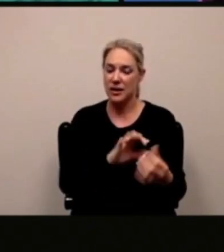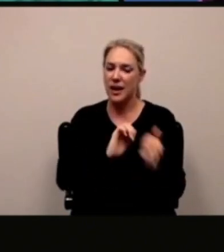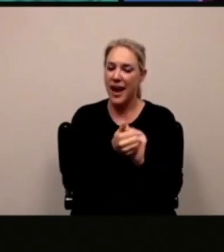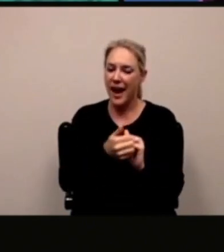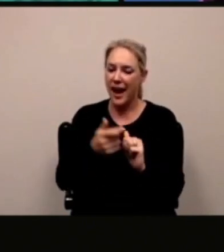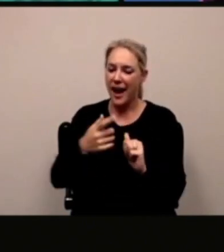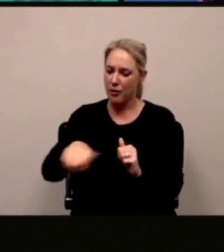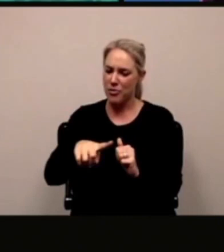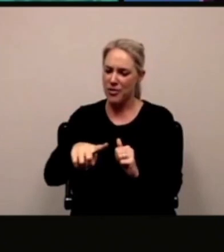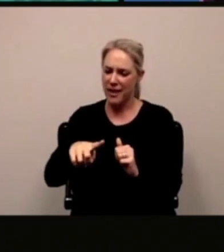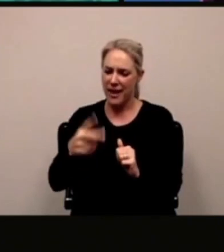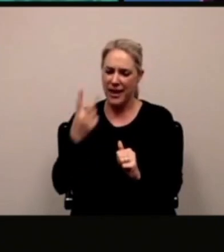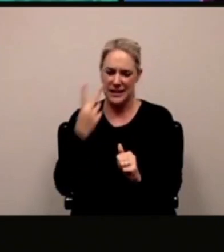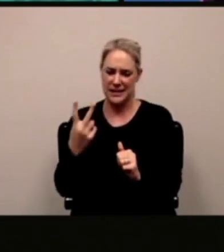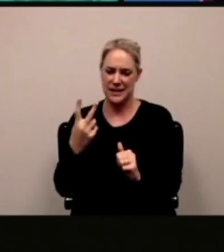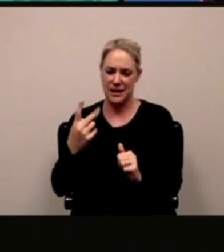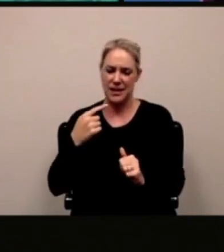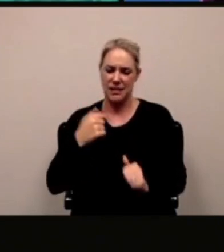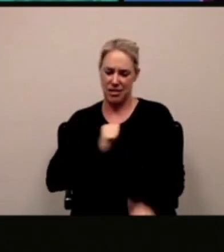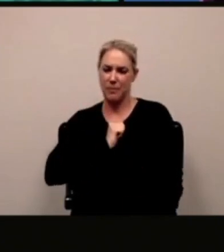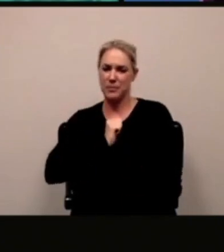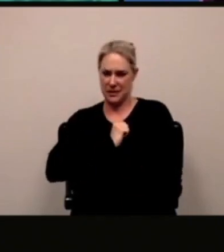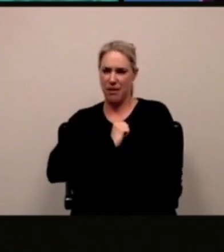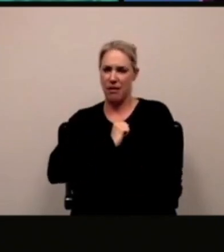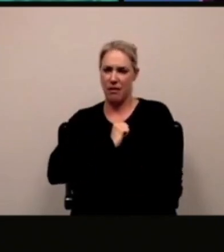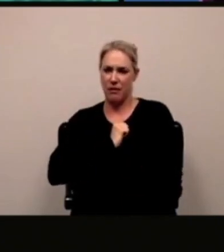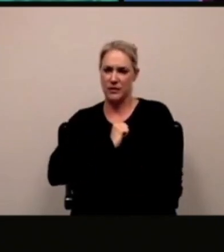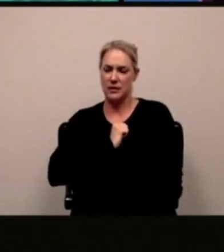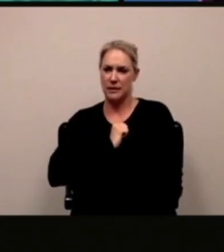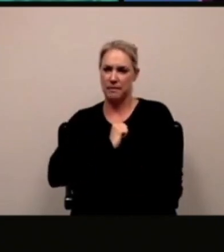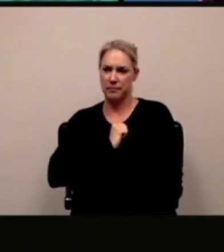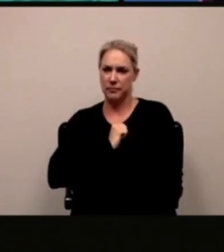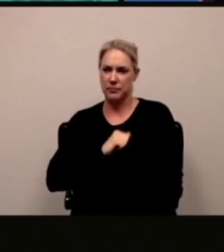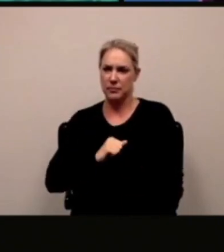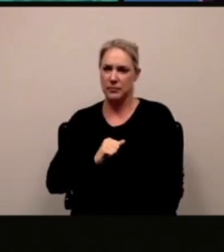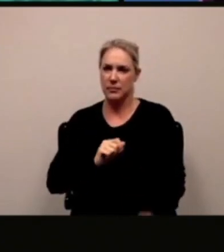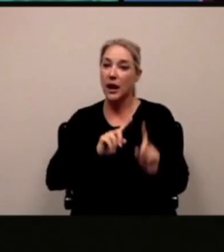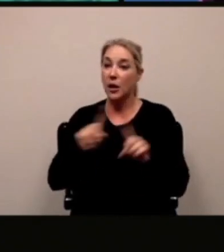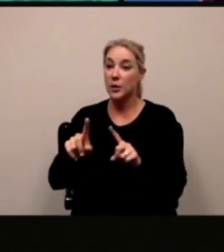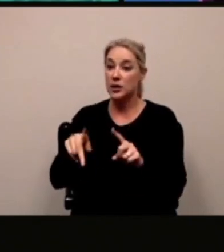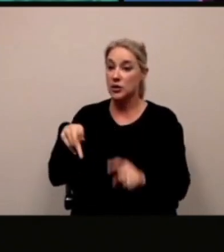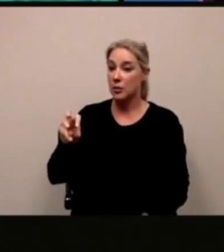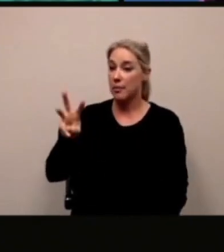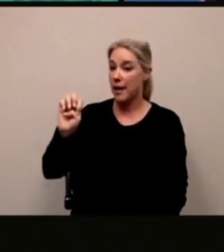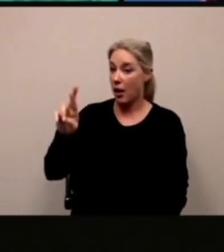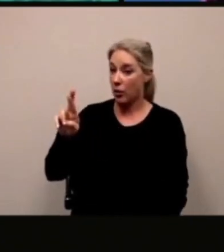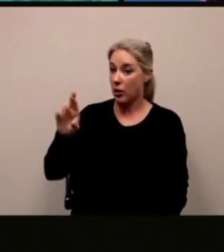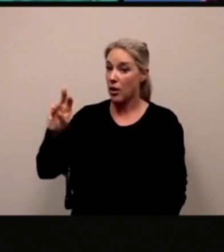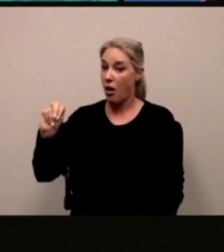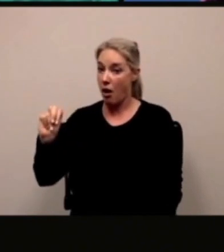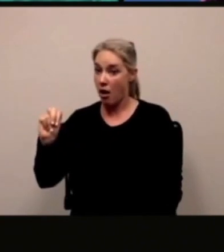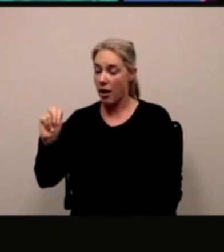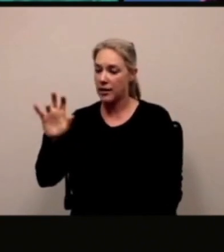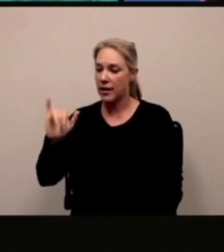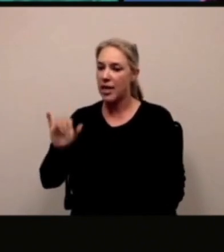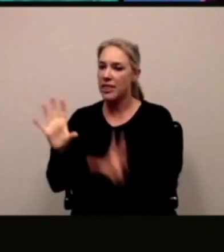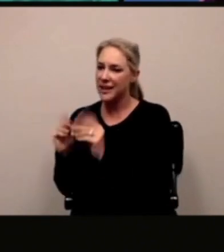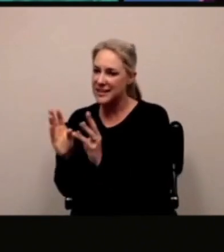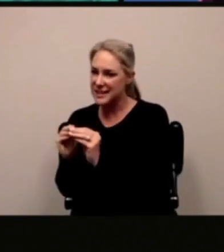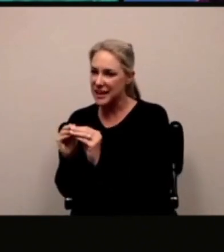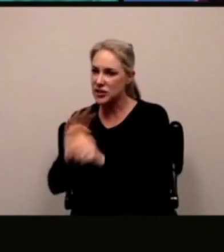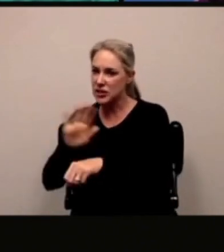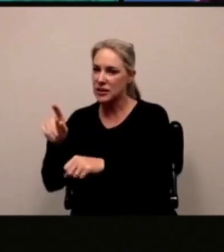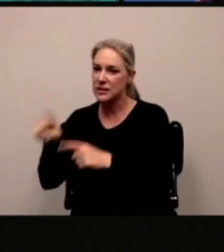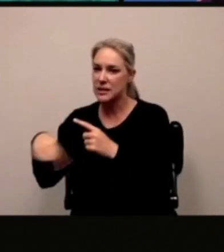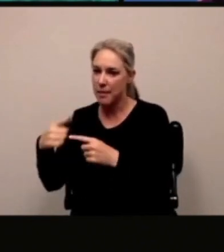really important. And so from CST, actually, I went to a session called Power On. And so it's about students and their thoughts and